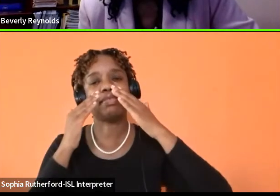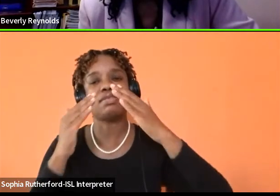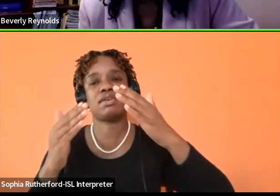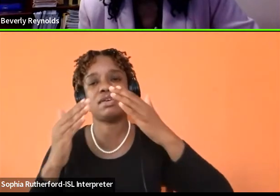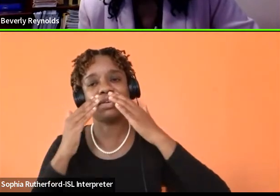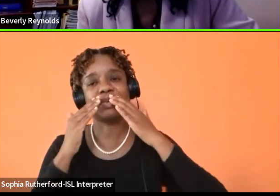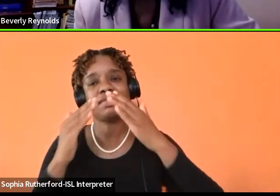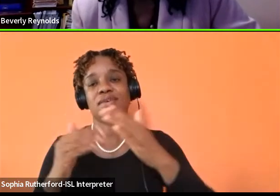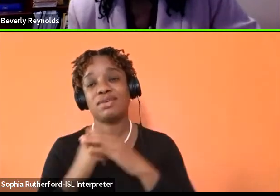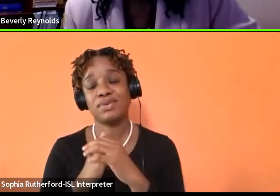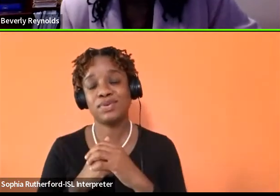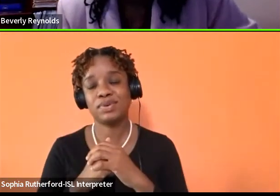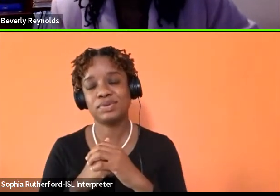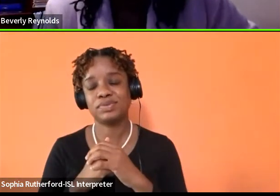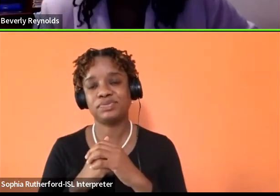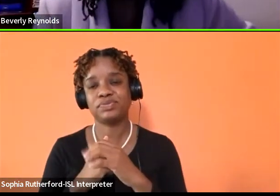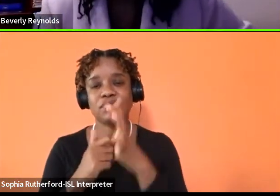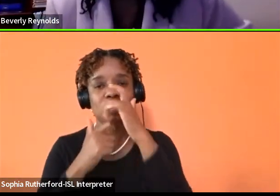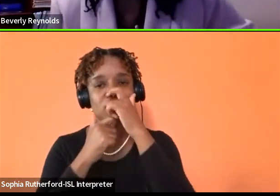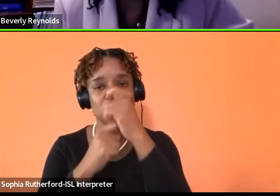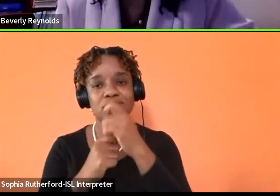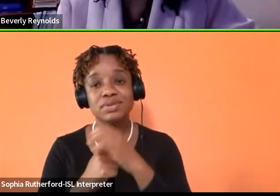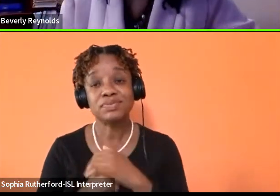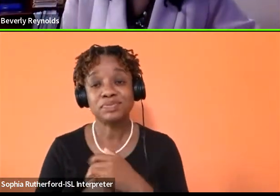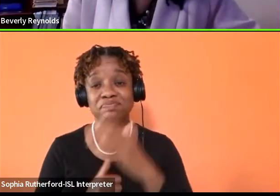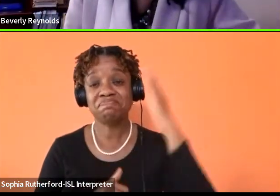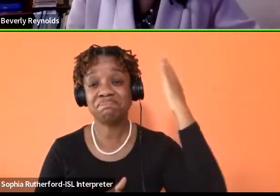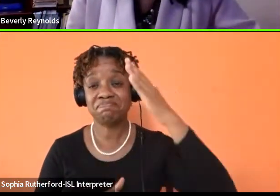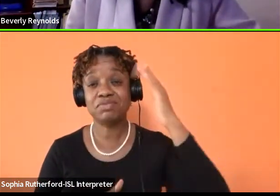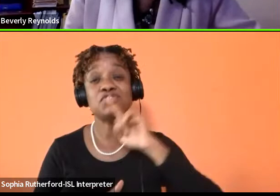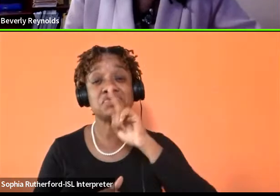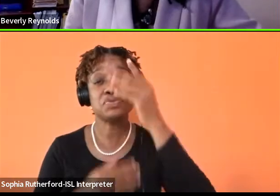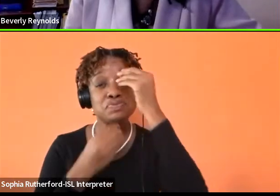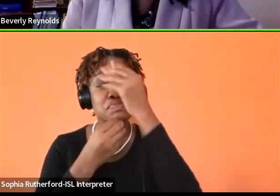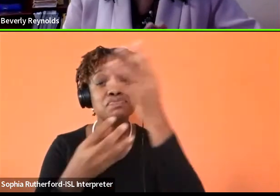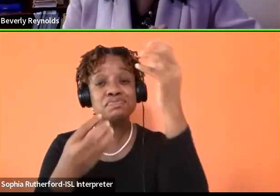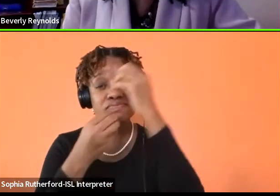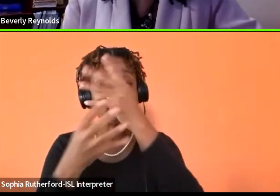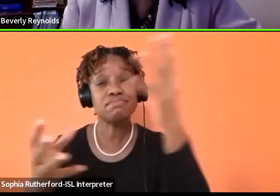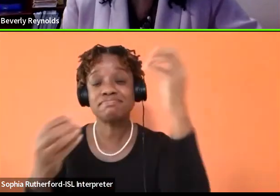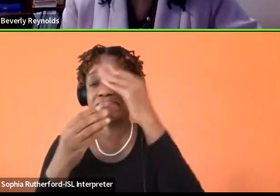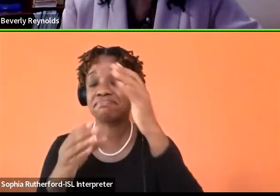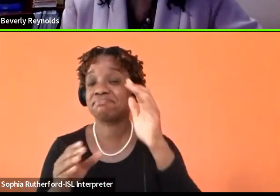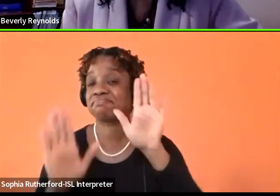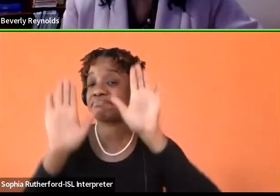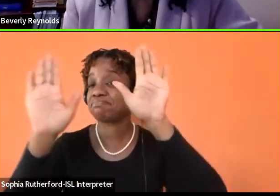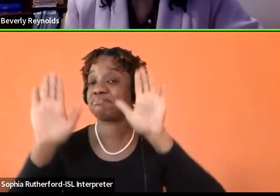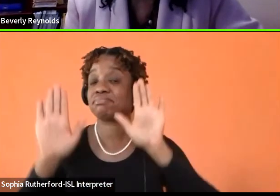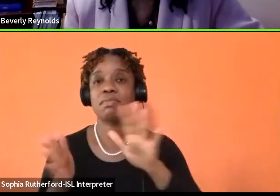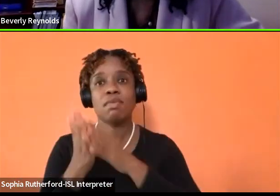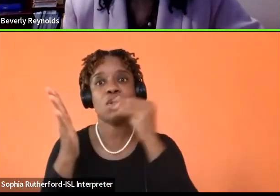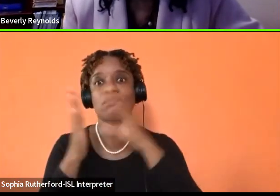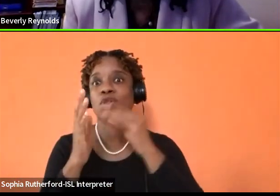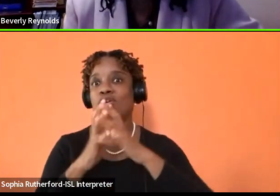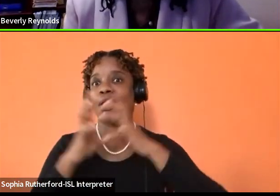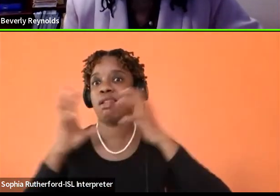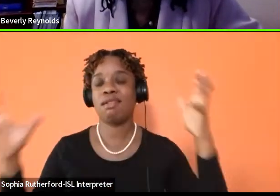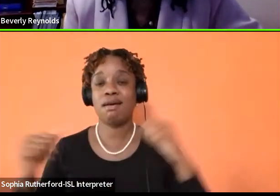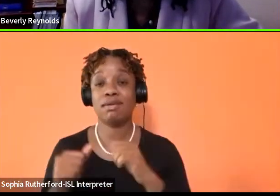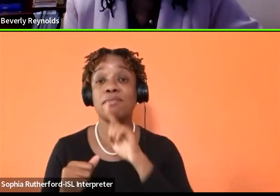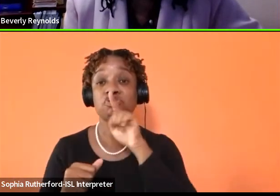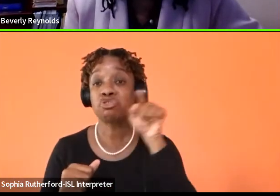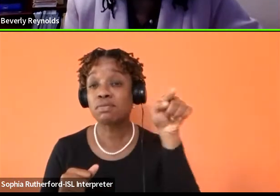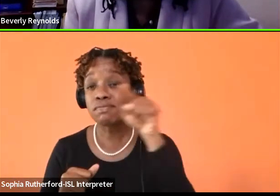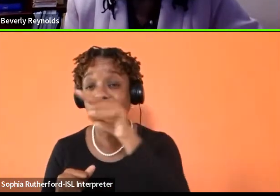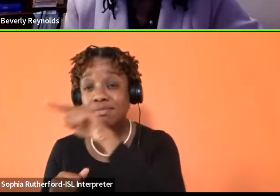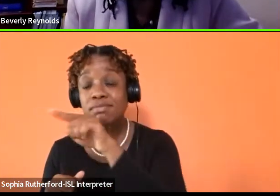interesting presentations, very informative. I have learned a lot, and I'm sure others would have